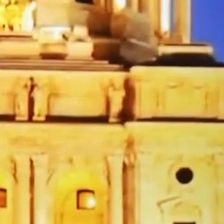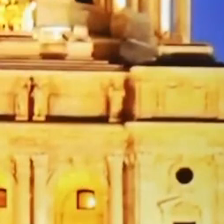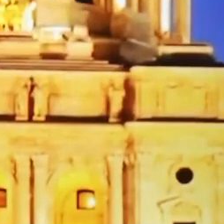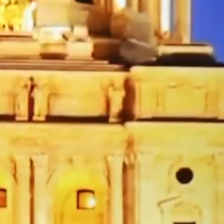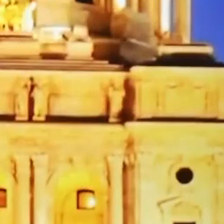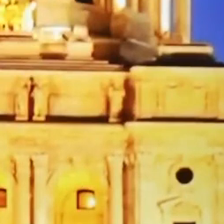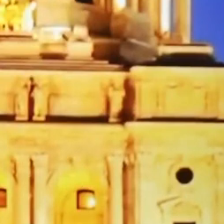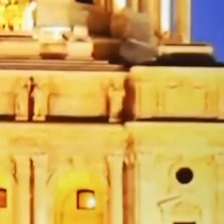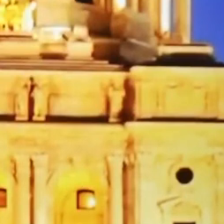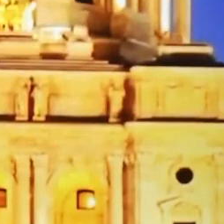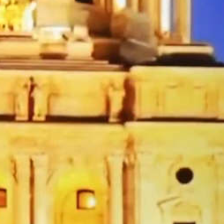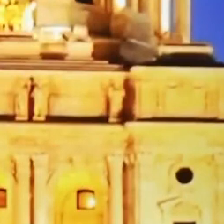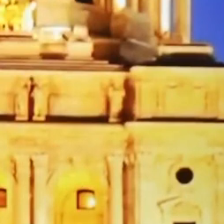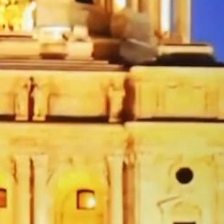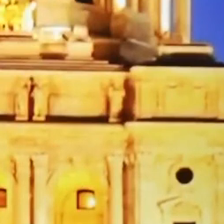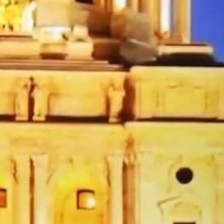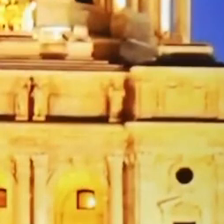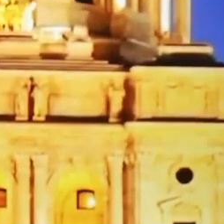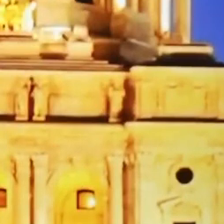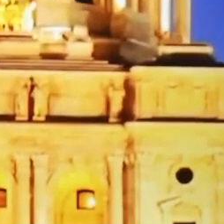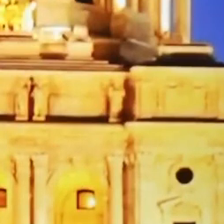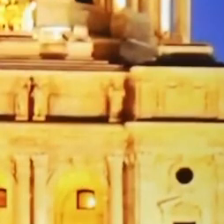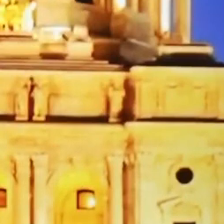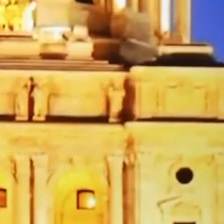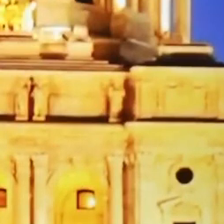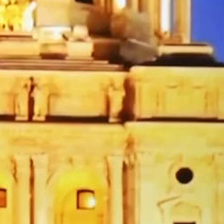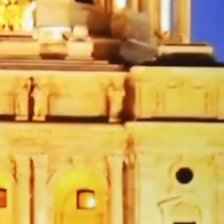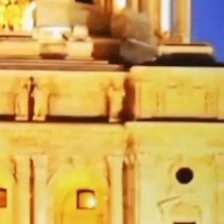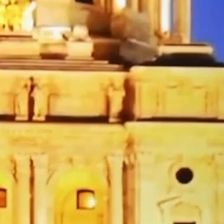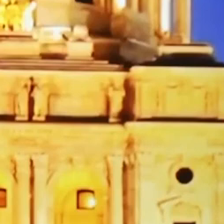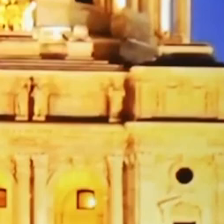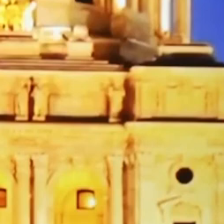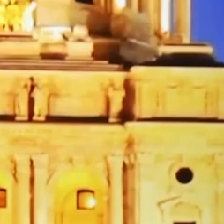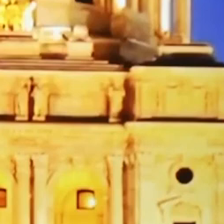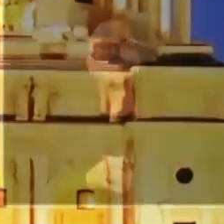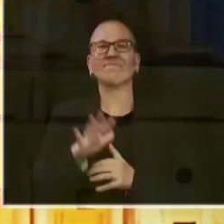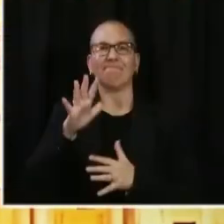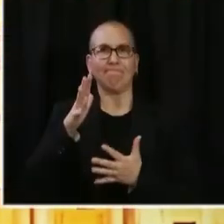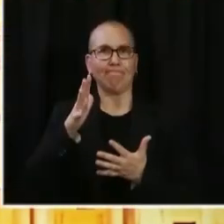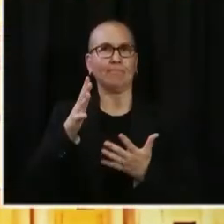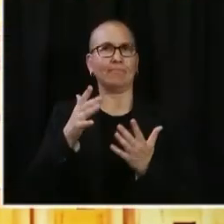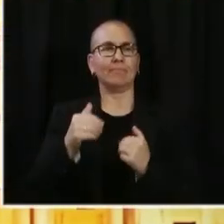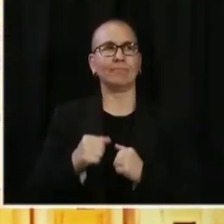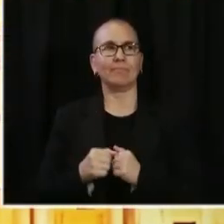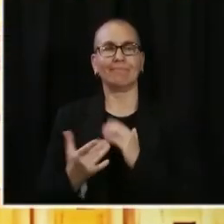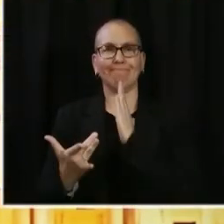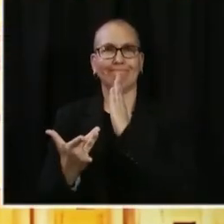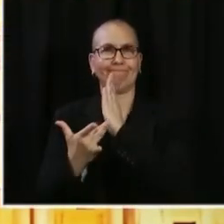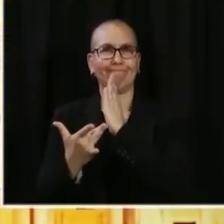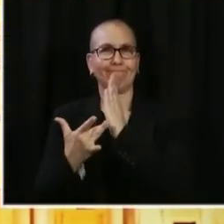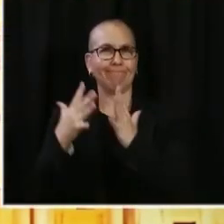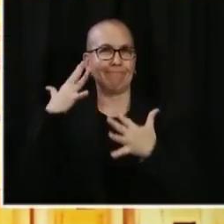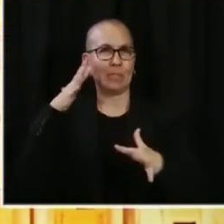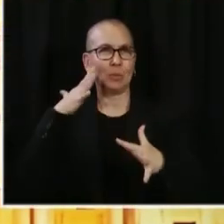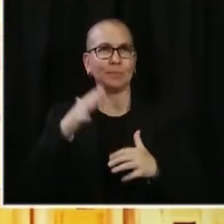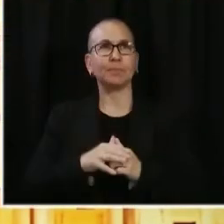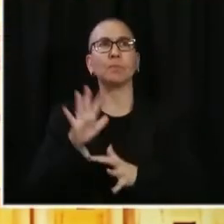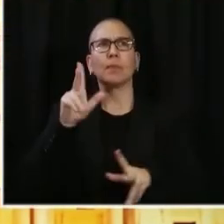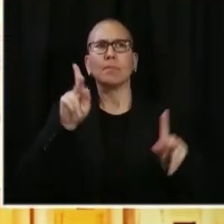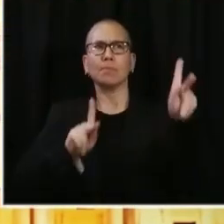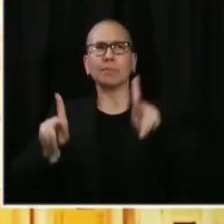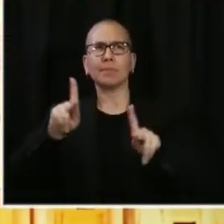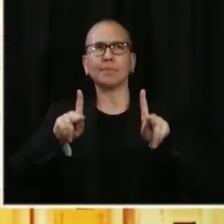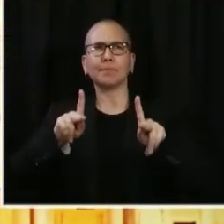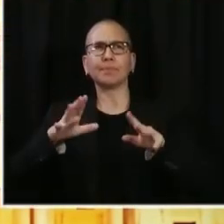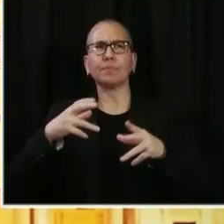Good evening. This week, Minnesota celebrated 162 years of statehood. From the indigenous people who have called this home for